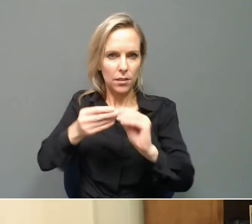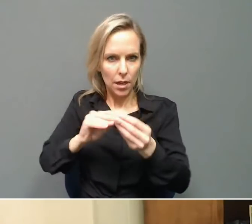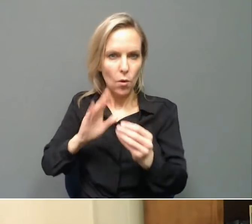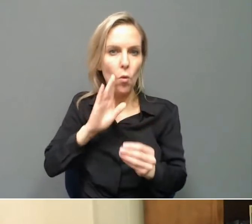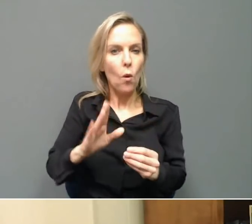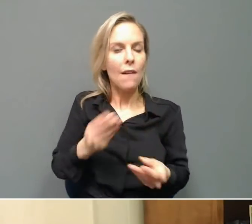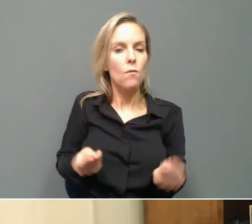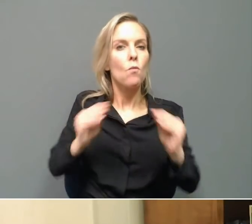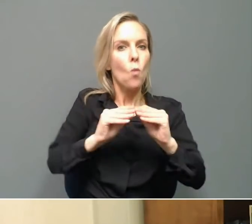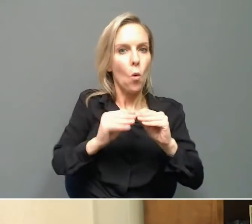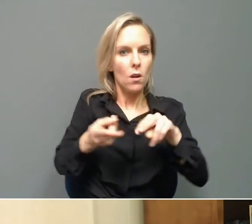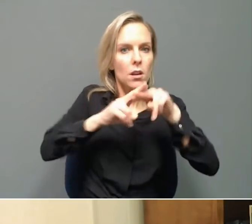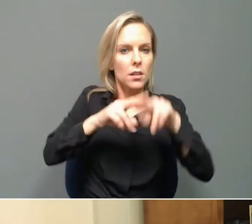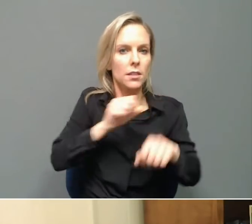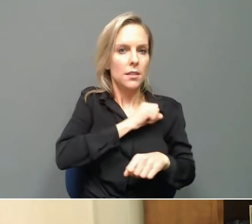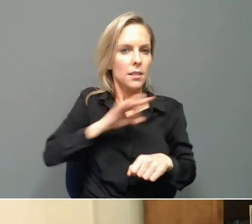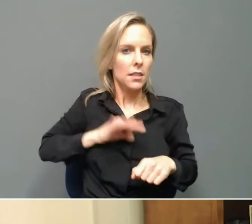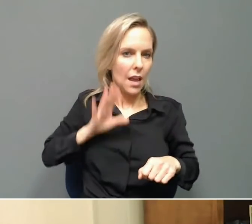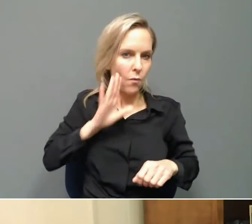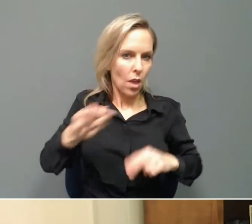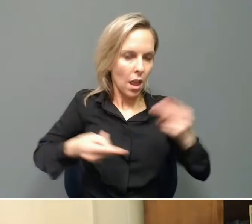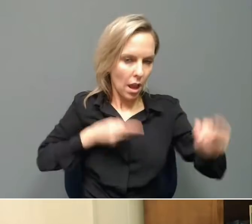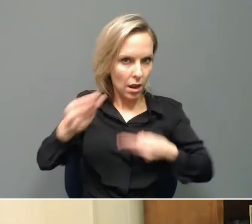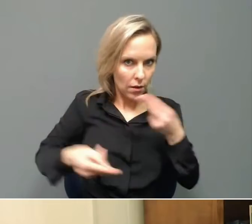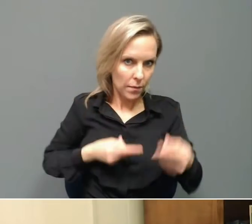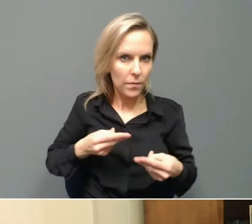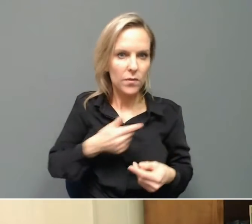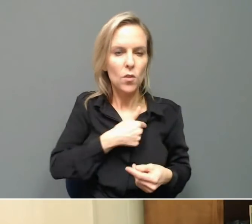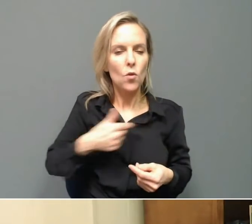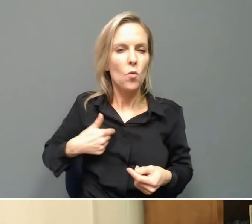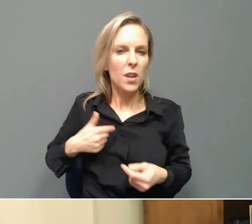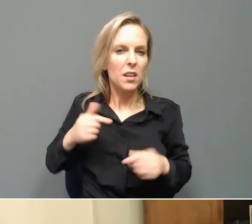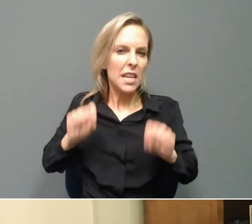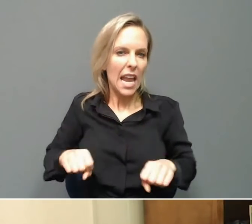going to be hired as well, and we can also get that number for you.